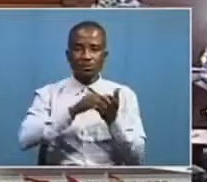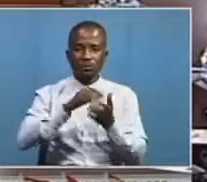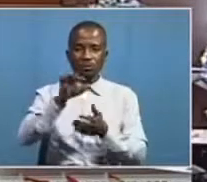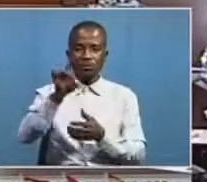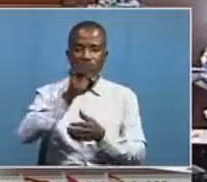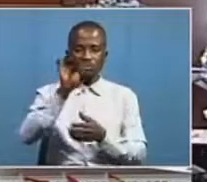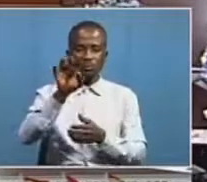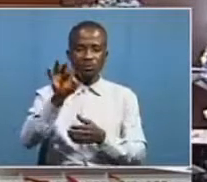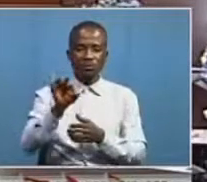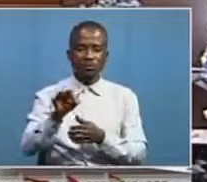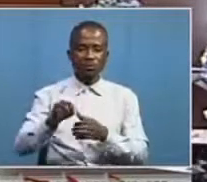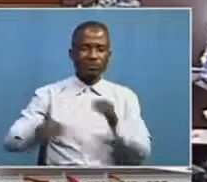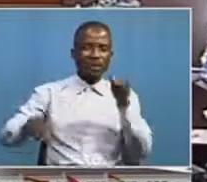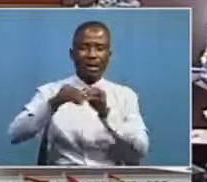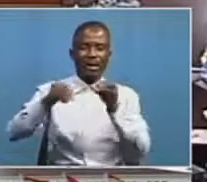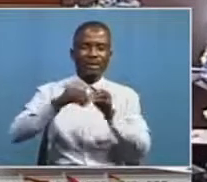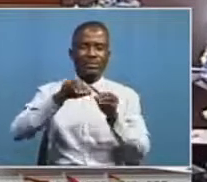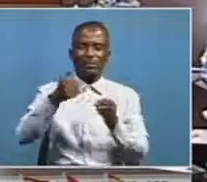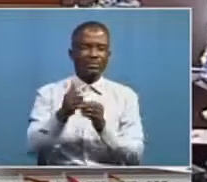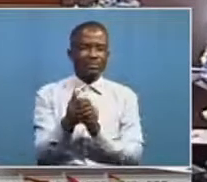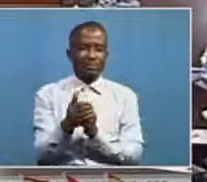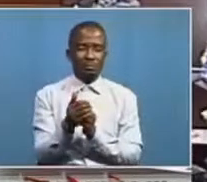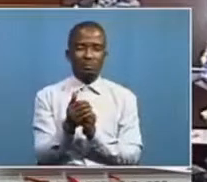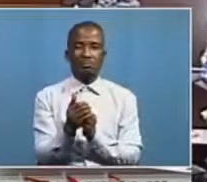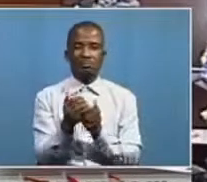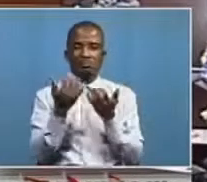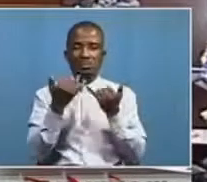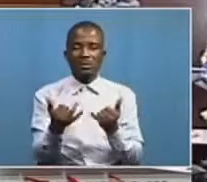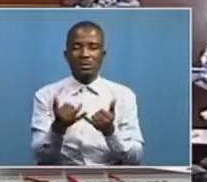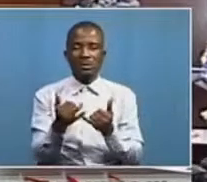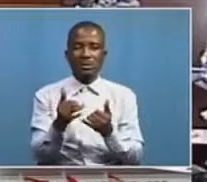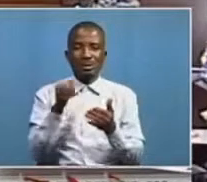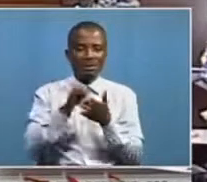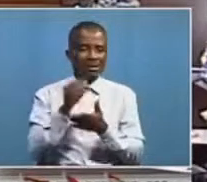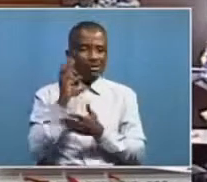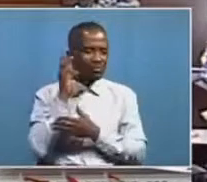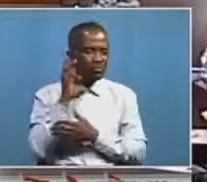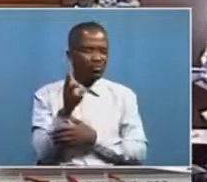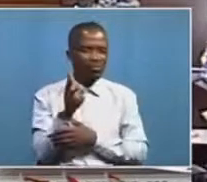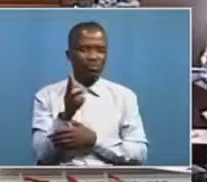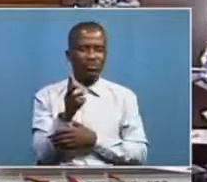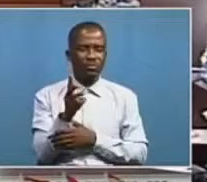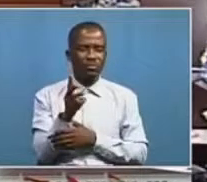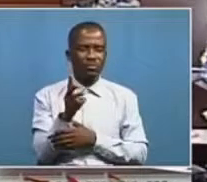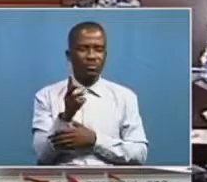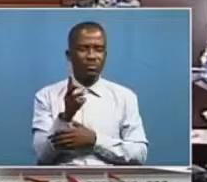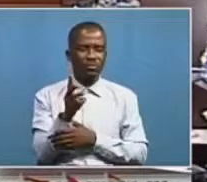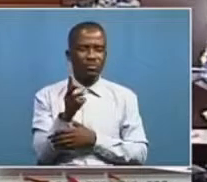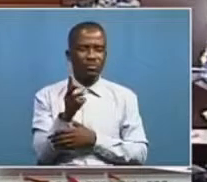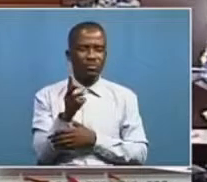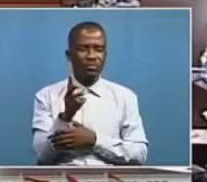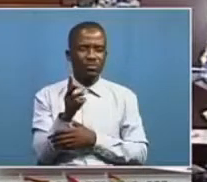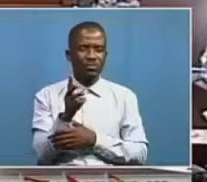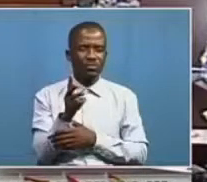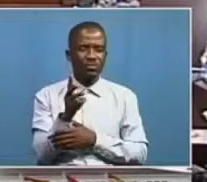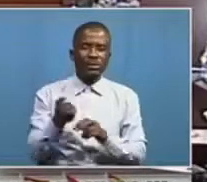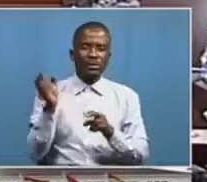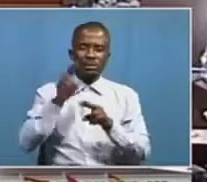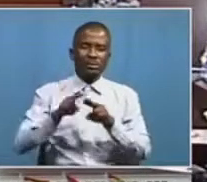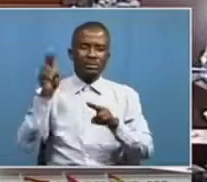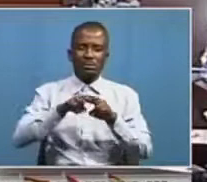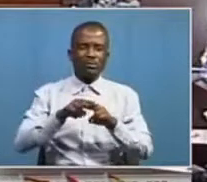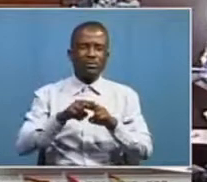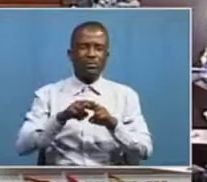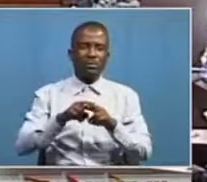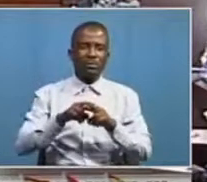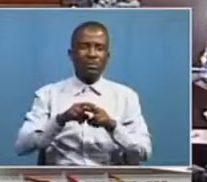6,214,899 plus 128,018. And this would also have increased the national